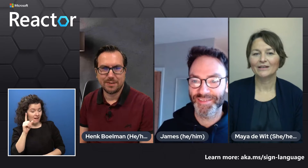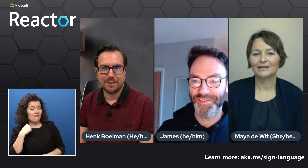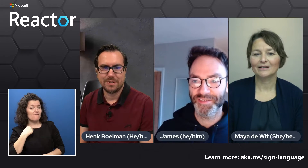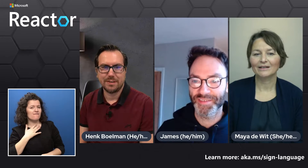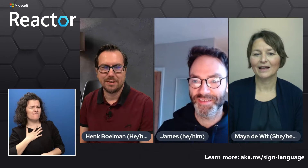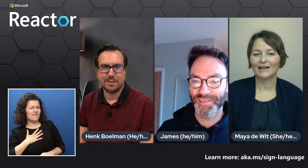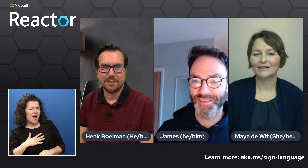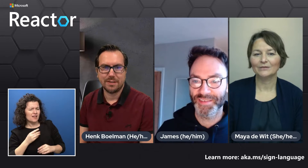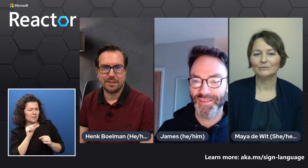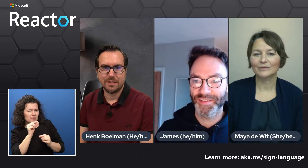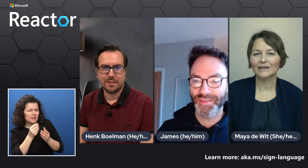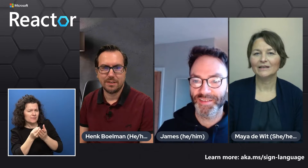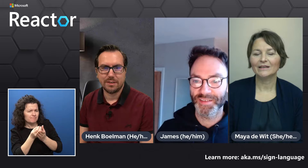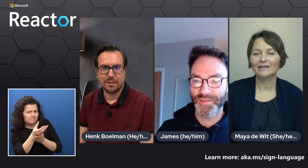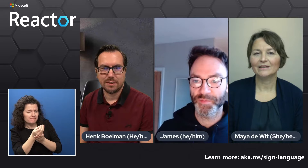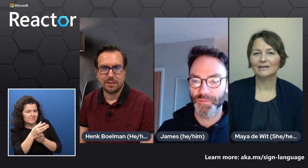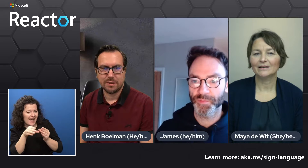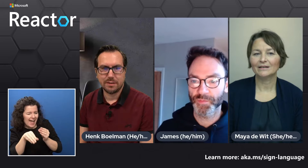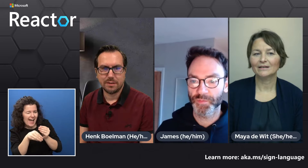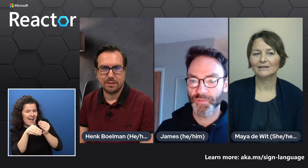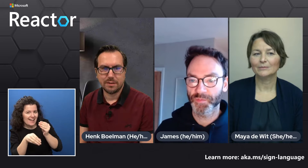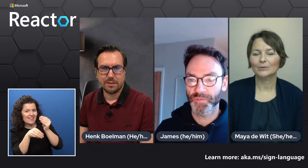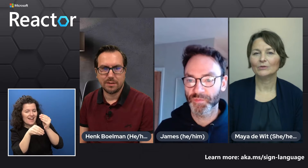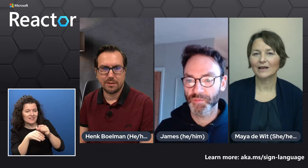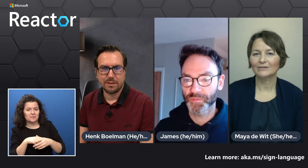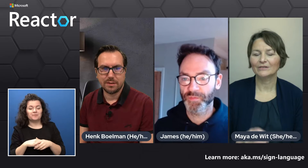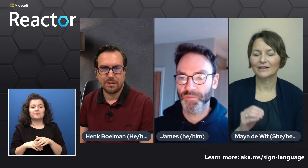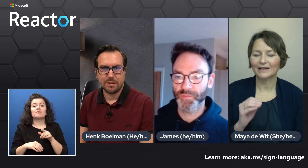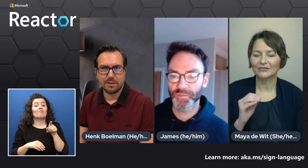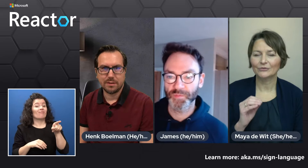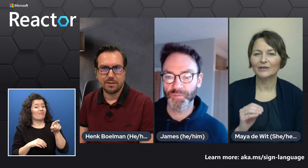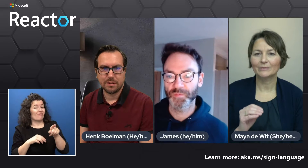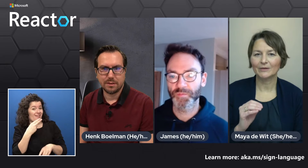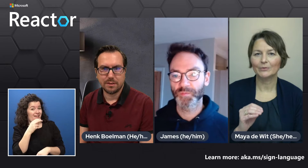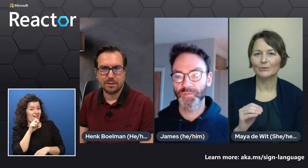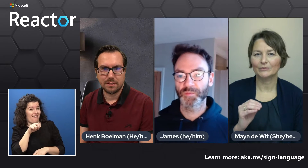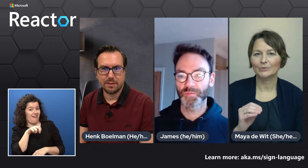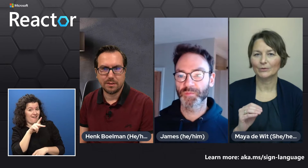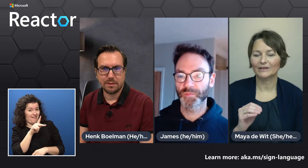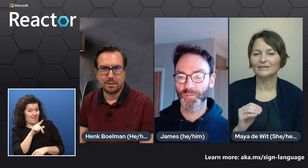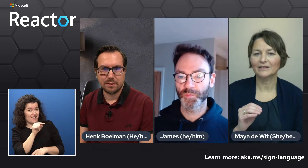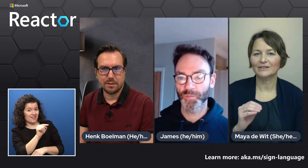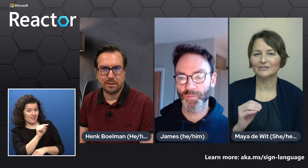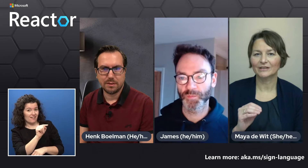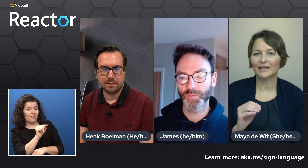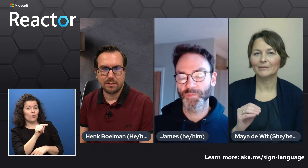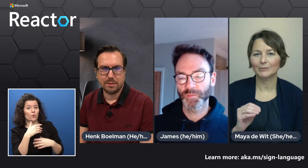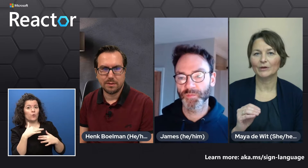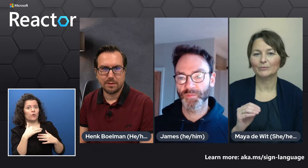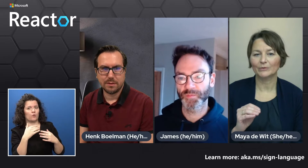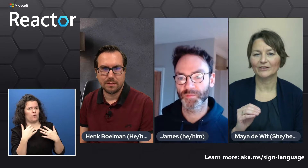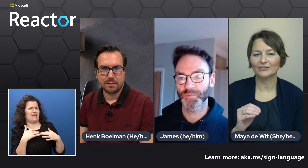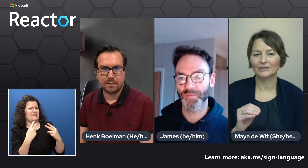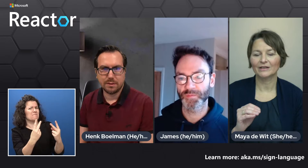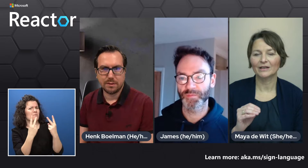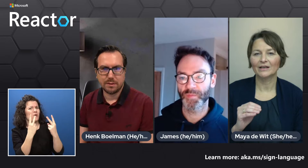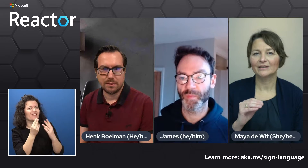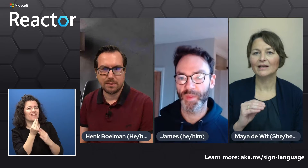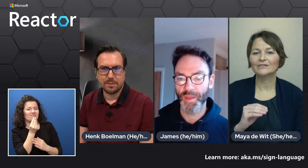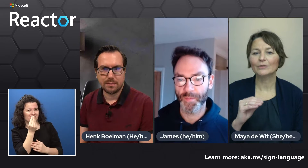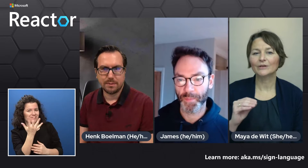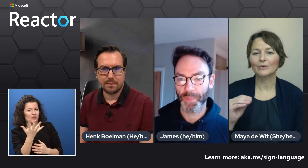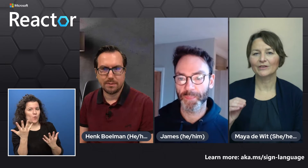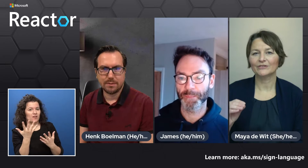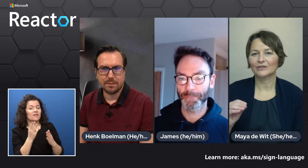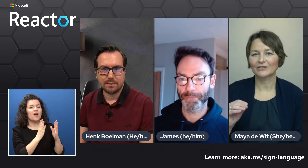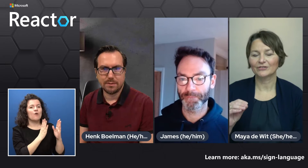think Henk really pulled out an extremely important point, is namely preparation. Not